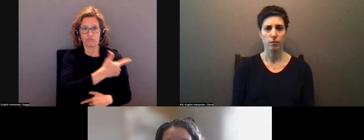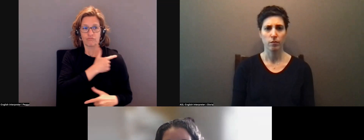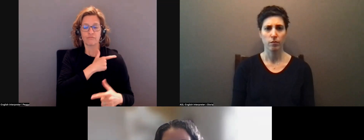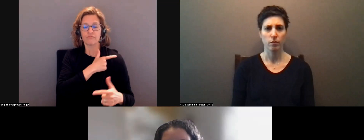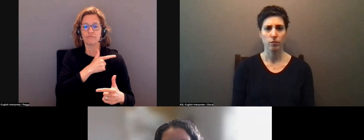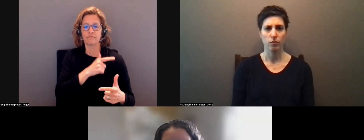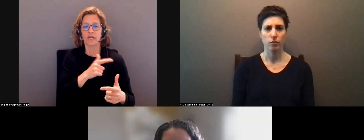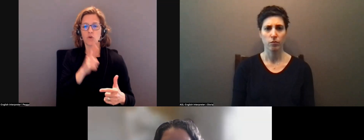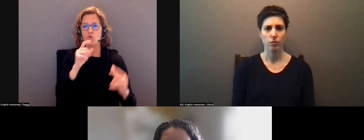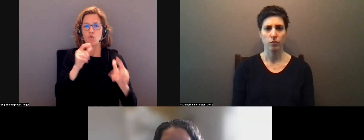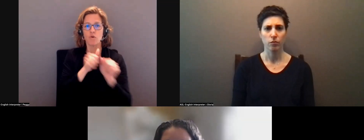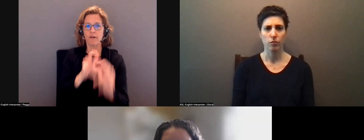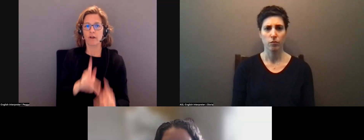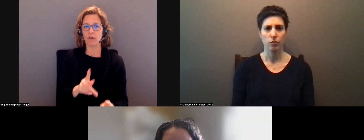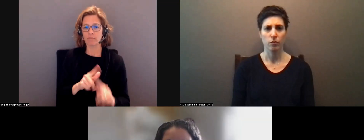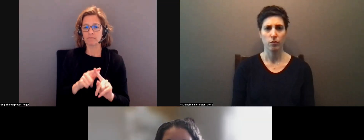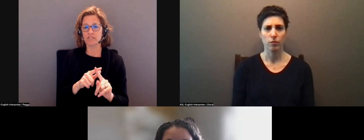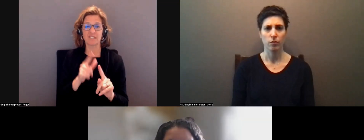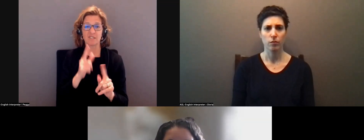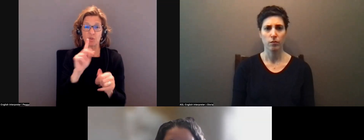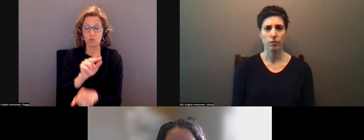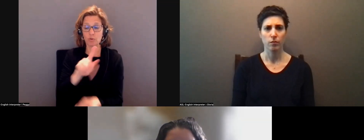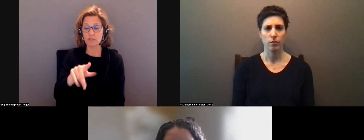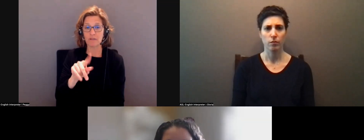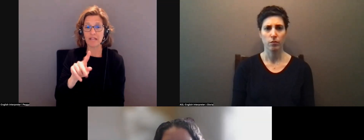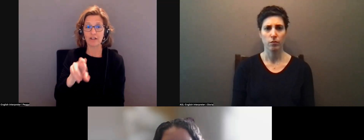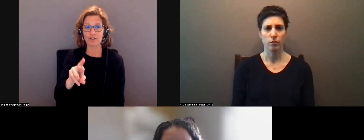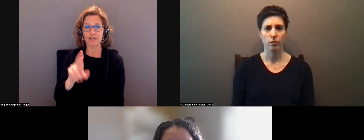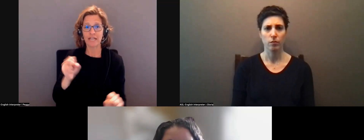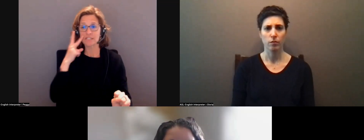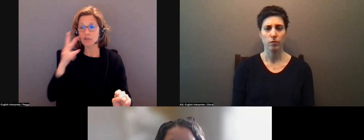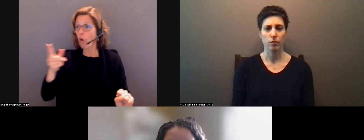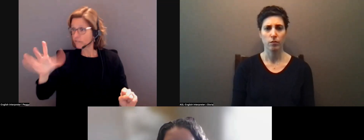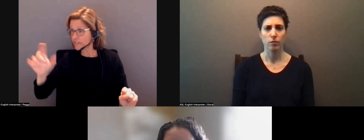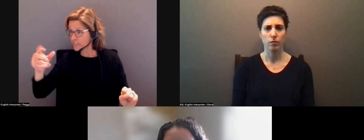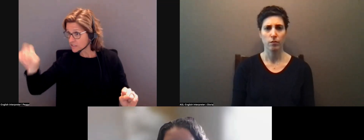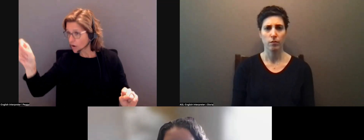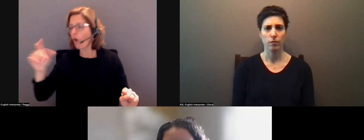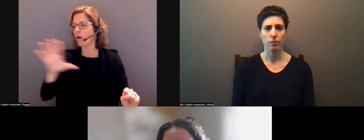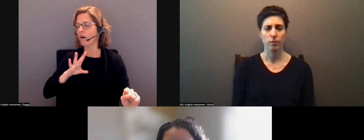Planner, and they could check things off as they were doing them, but both of them could access